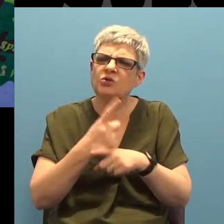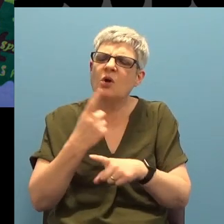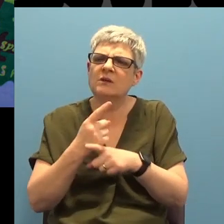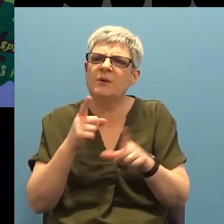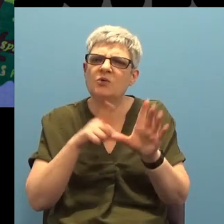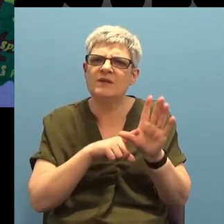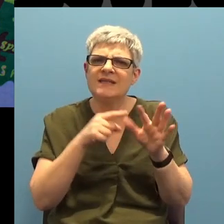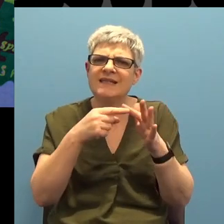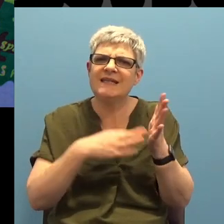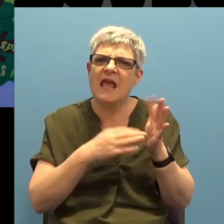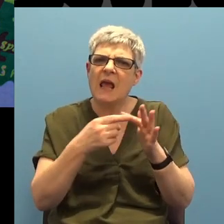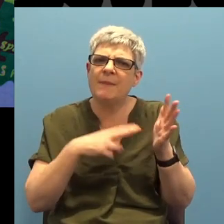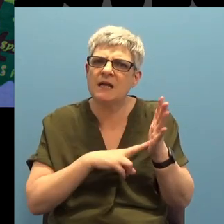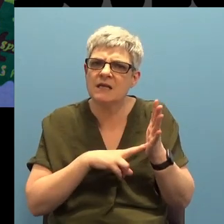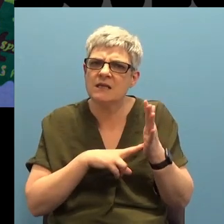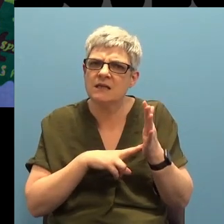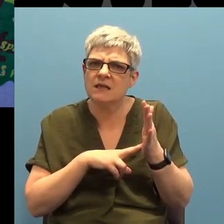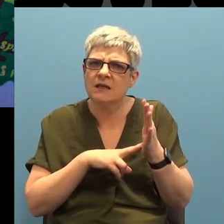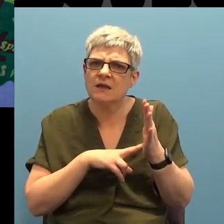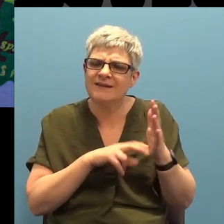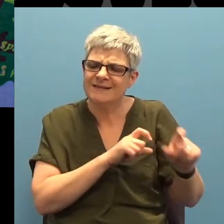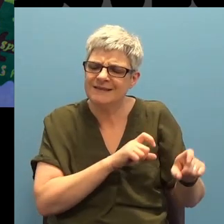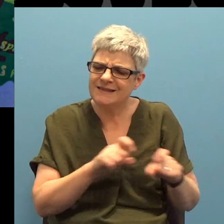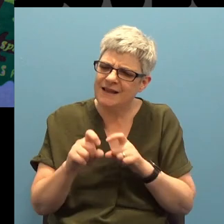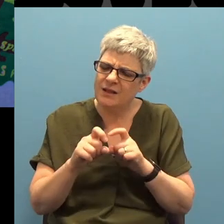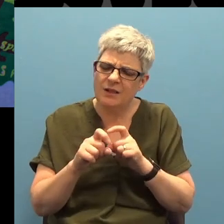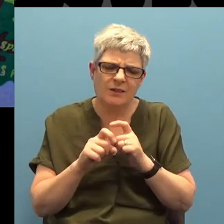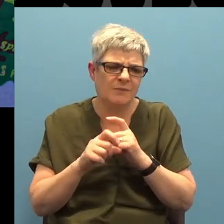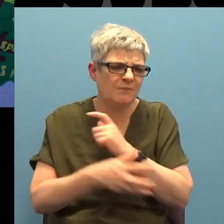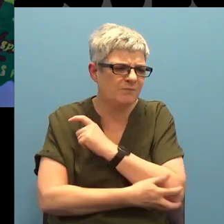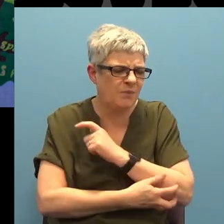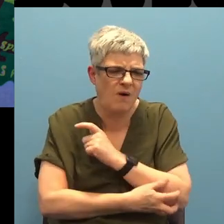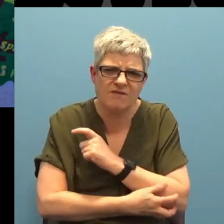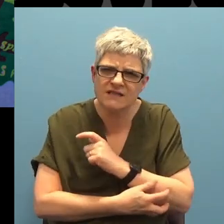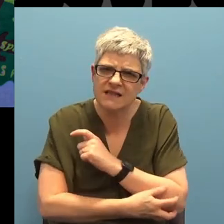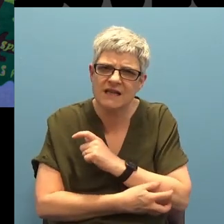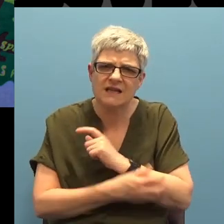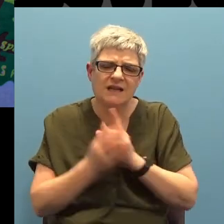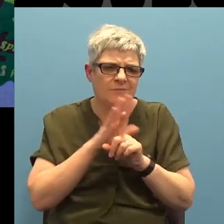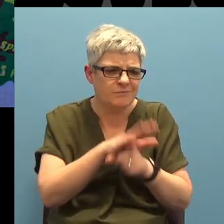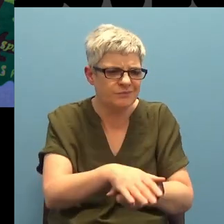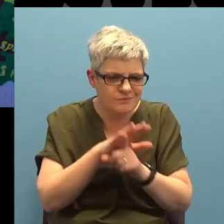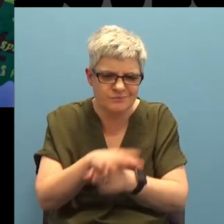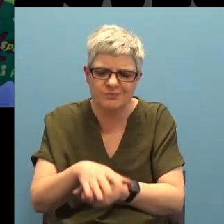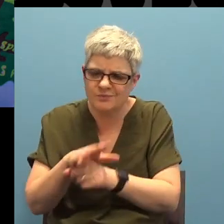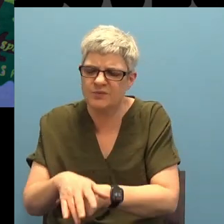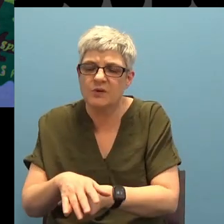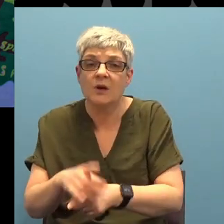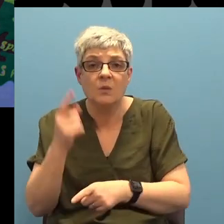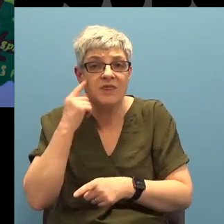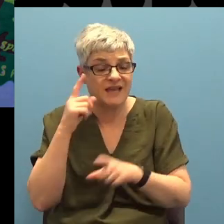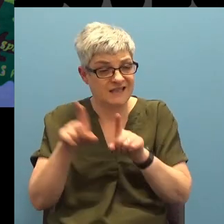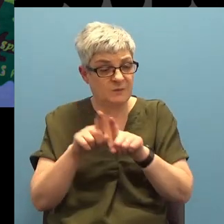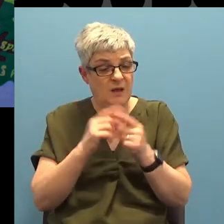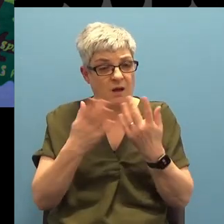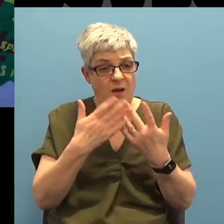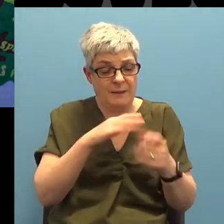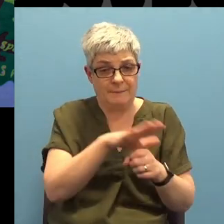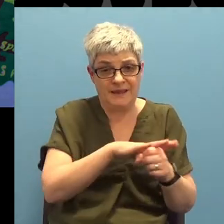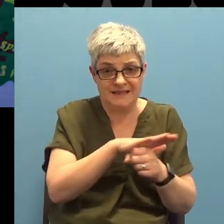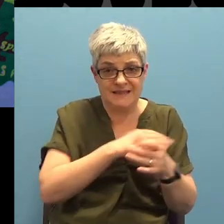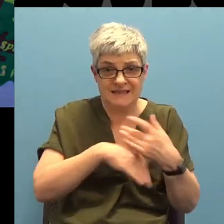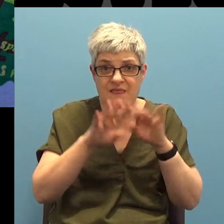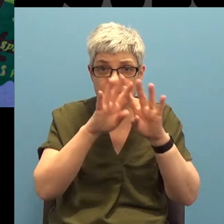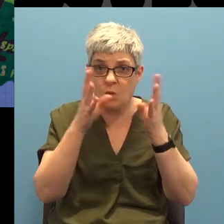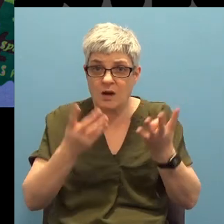where there's still huge impoverishment and keeping down. And we think too of other places in our world. We